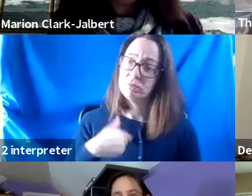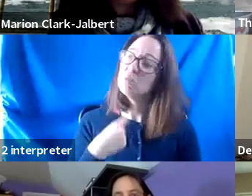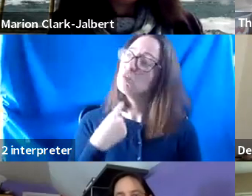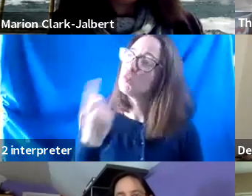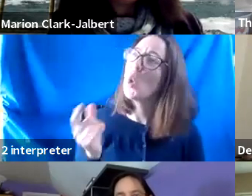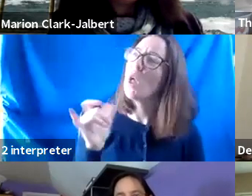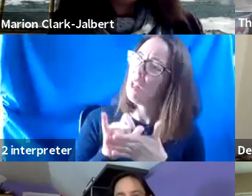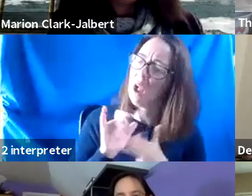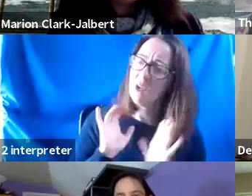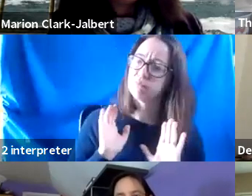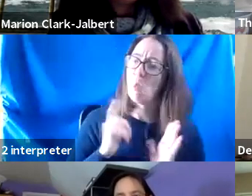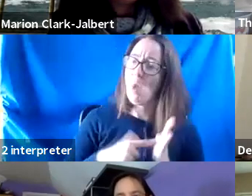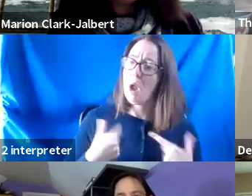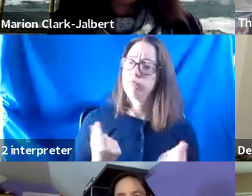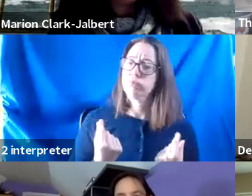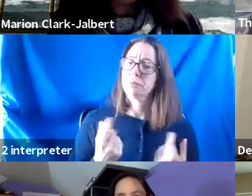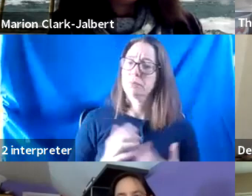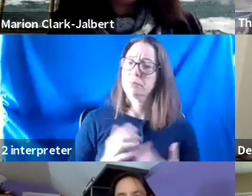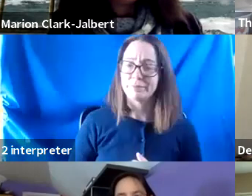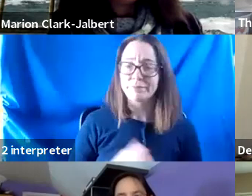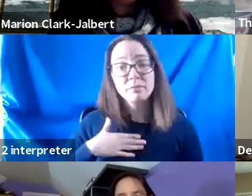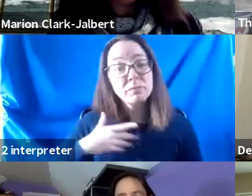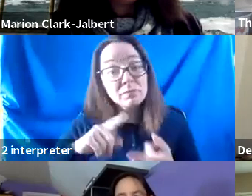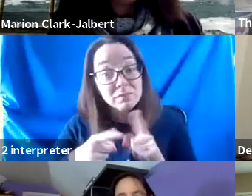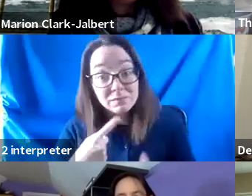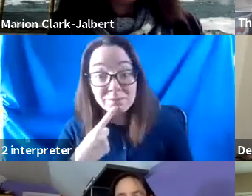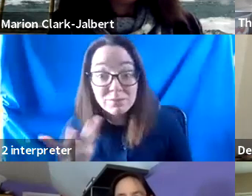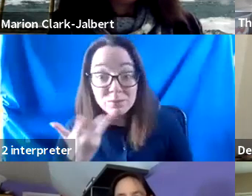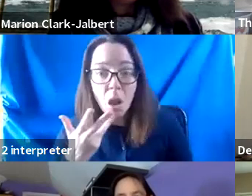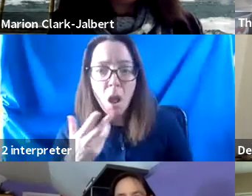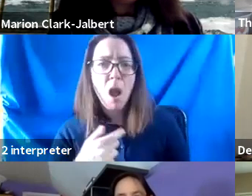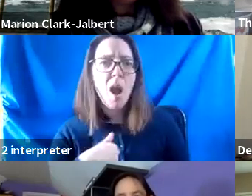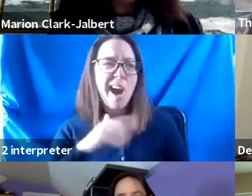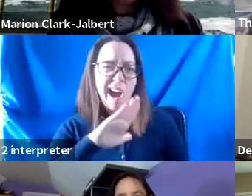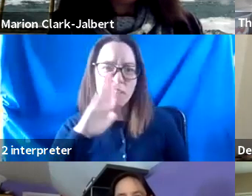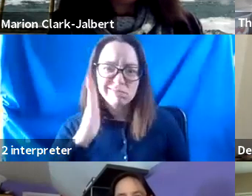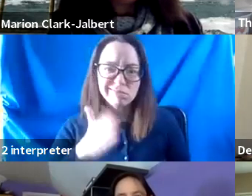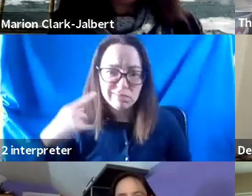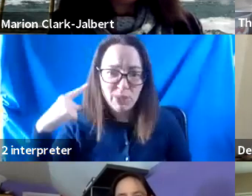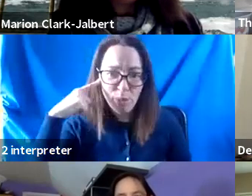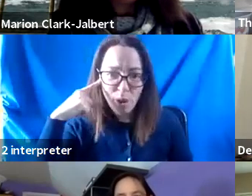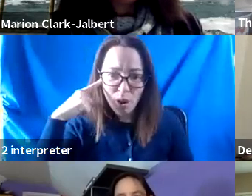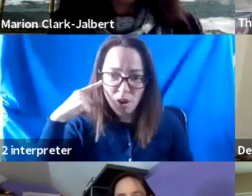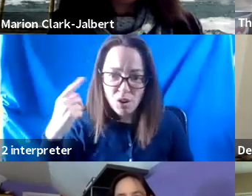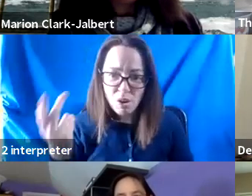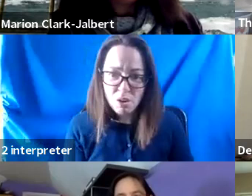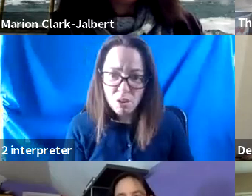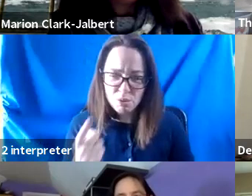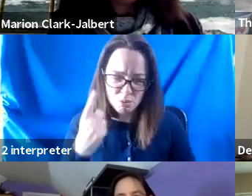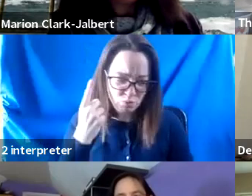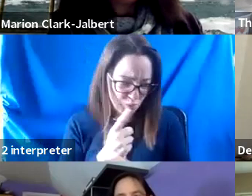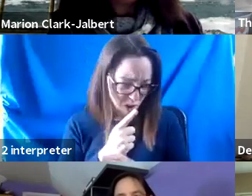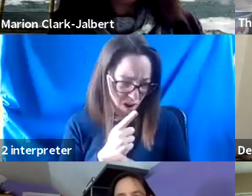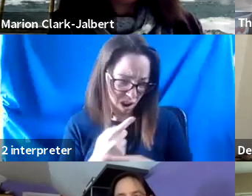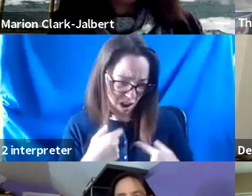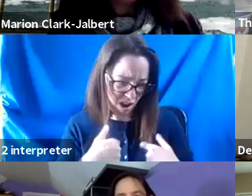said? Wow, I hadn't thought of that. Geez, I'm so glad you pointed it out, because yeah, you're right. You know, I am able to actually get